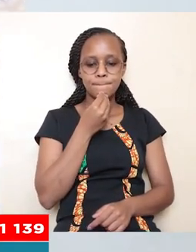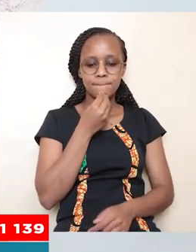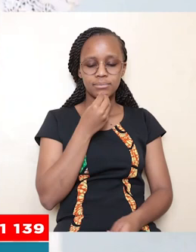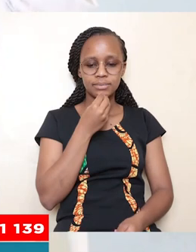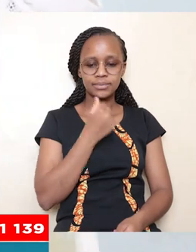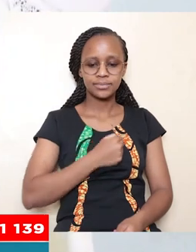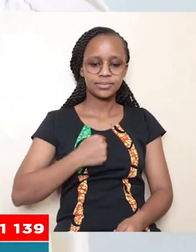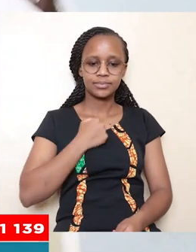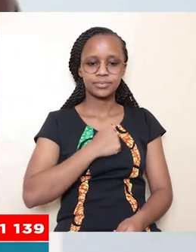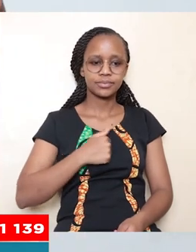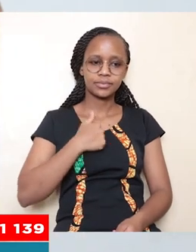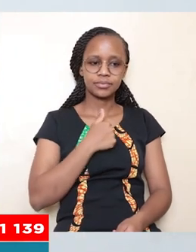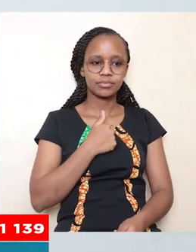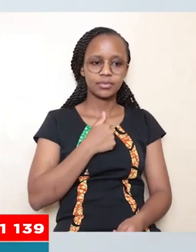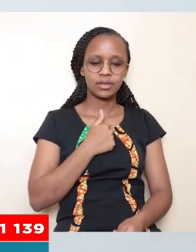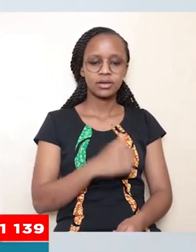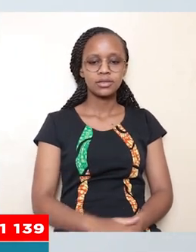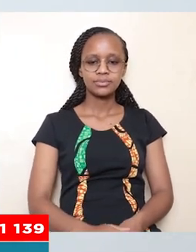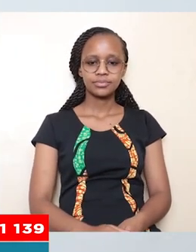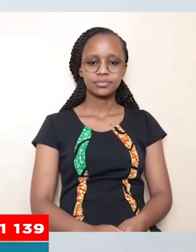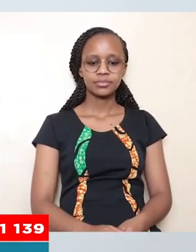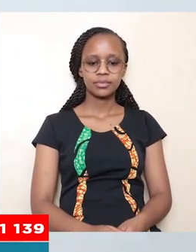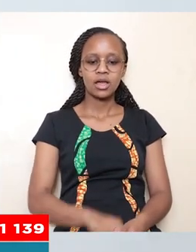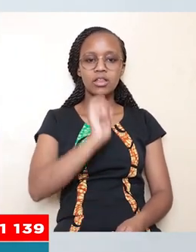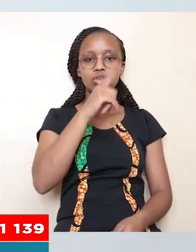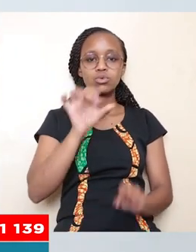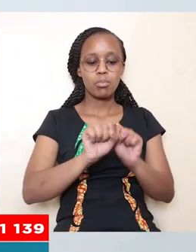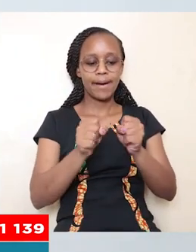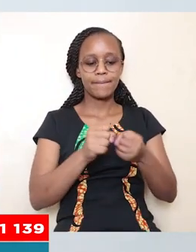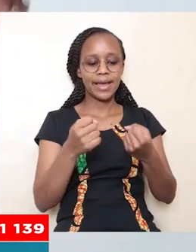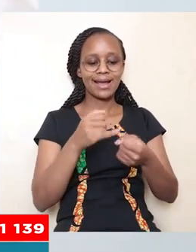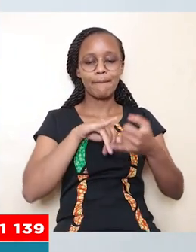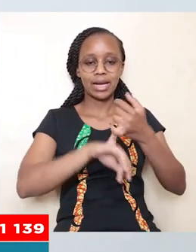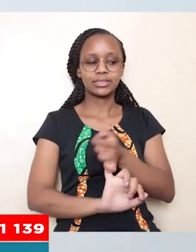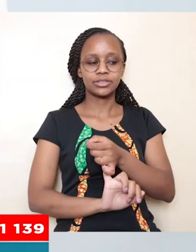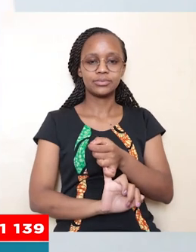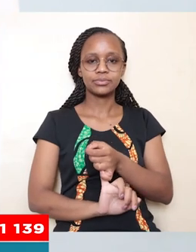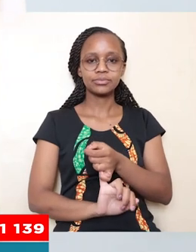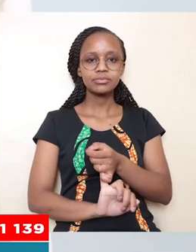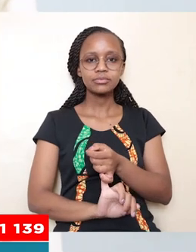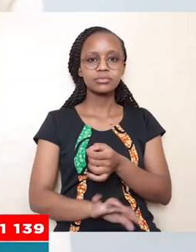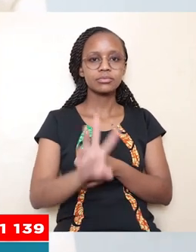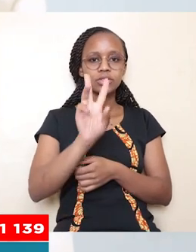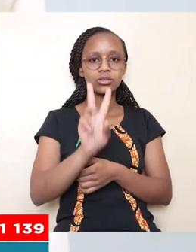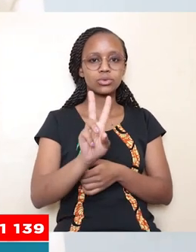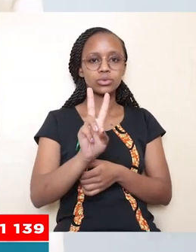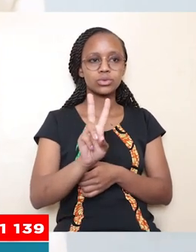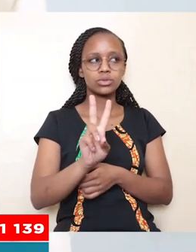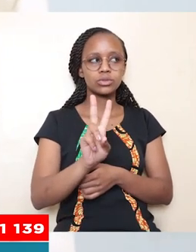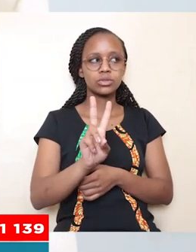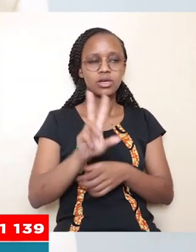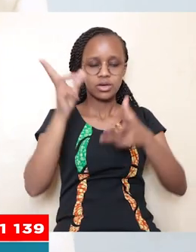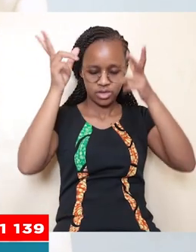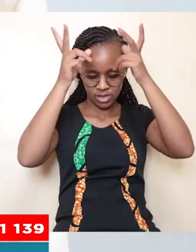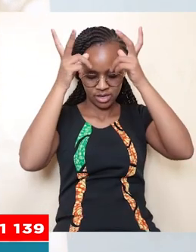the leading marriage breakers, the leading marriage breakers are the two we call the twin